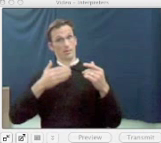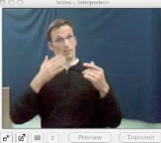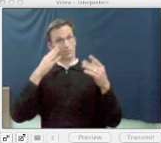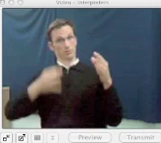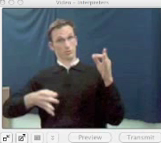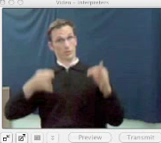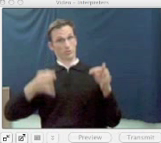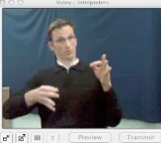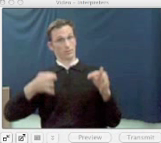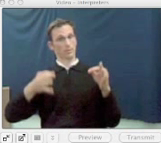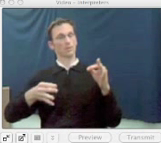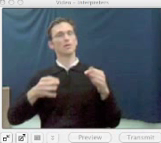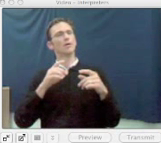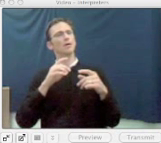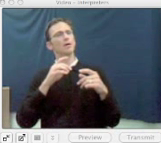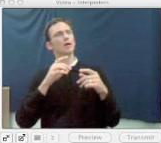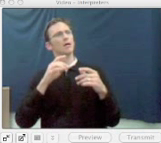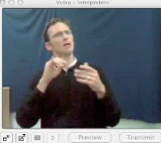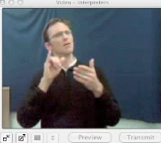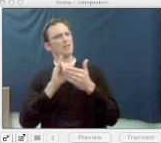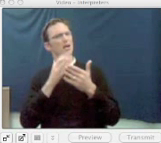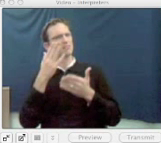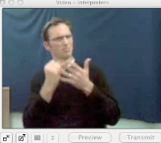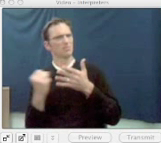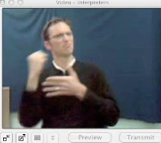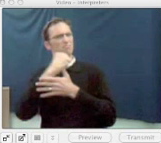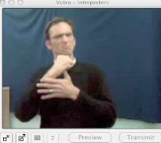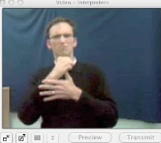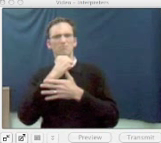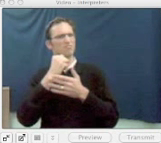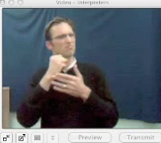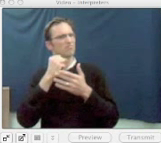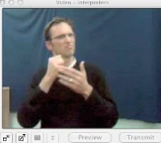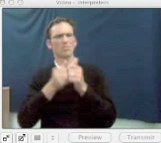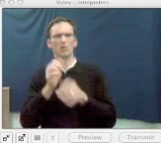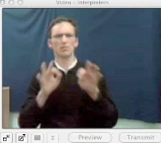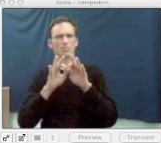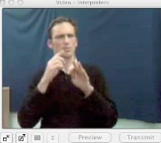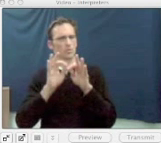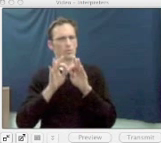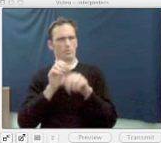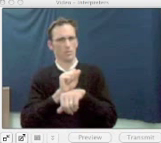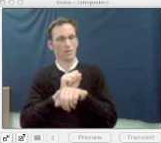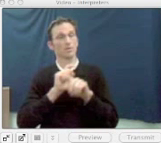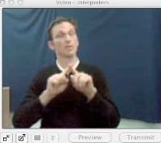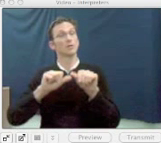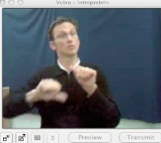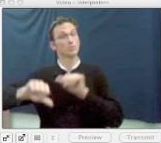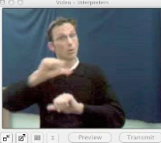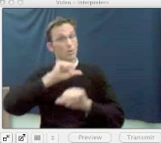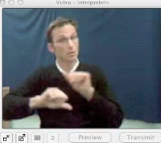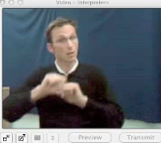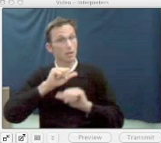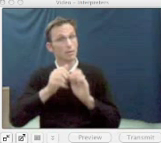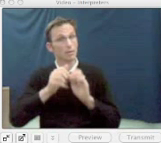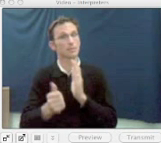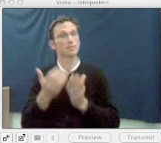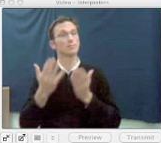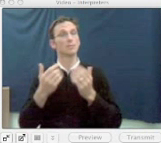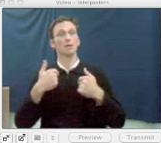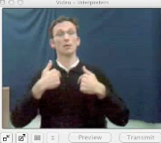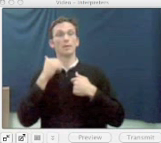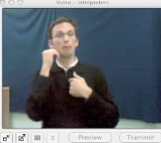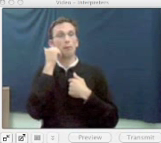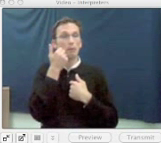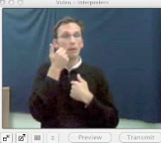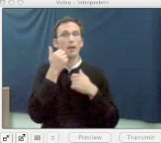is primary in this situation of interpreting regardless. But when you talk about social skills, a person who might not be terribly socially adept